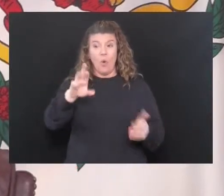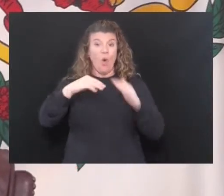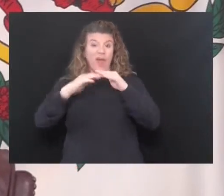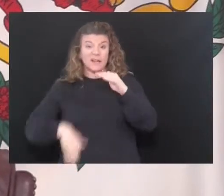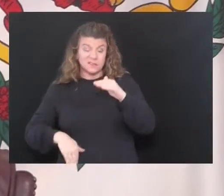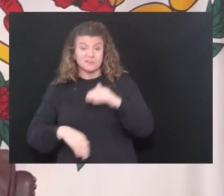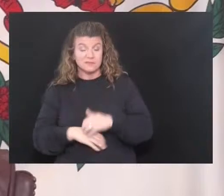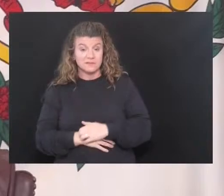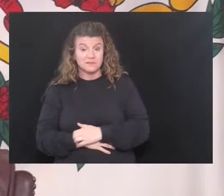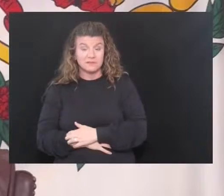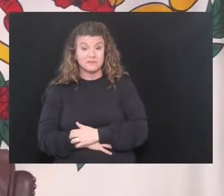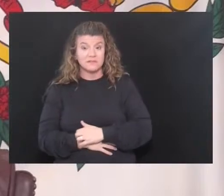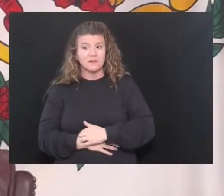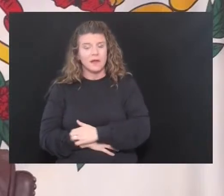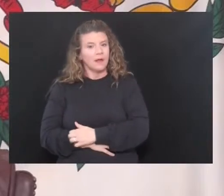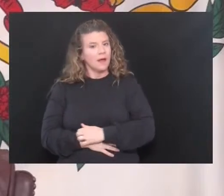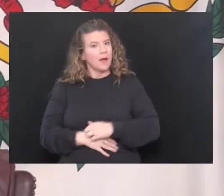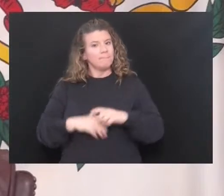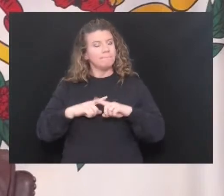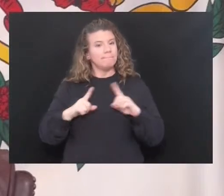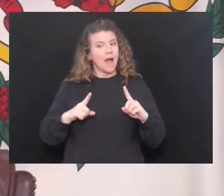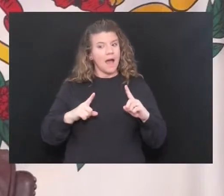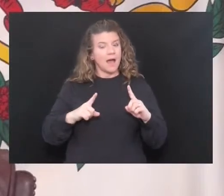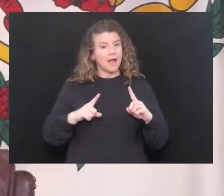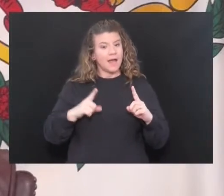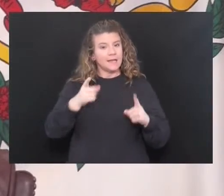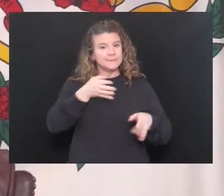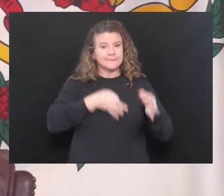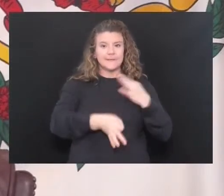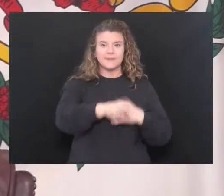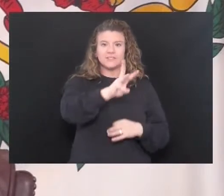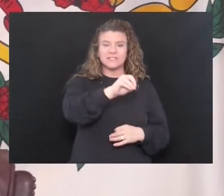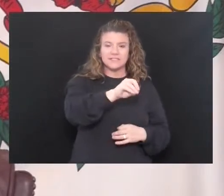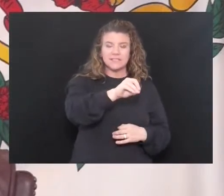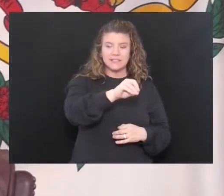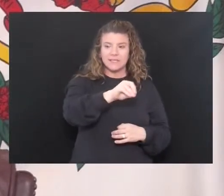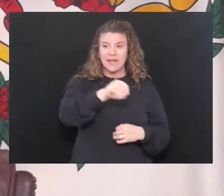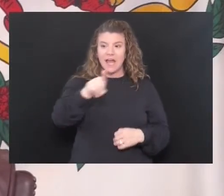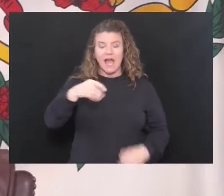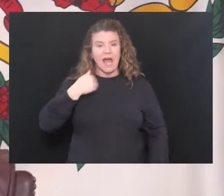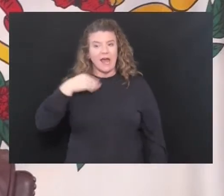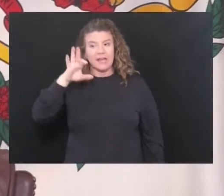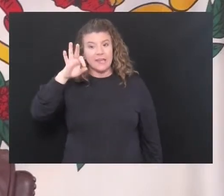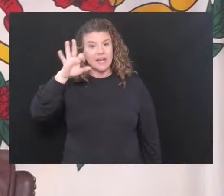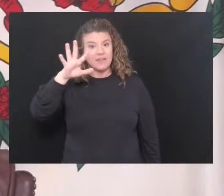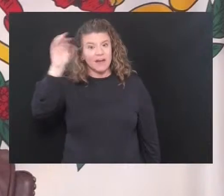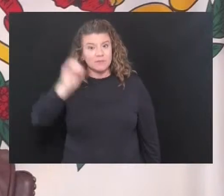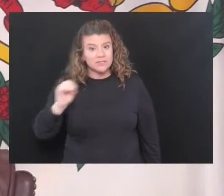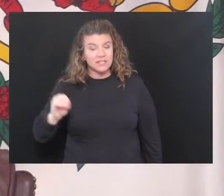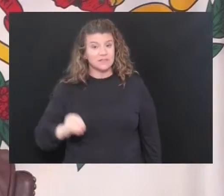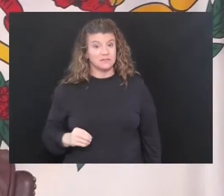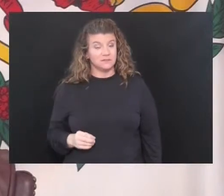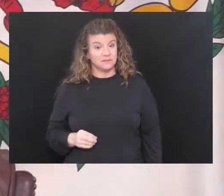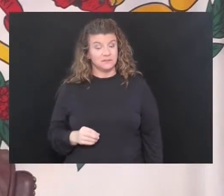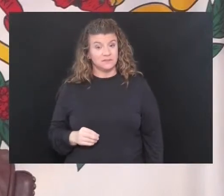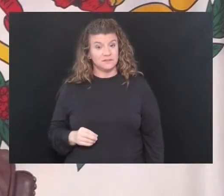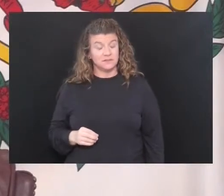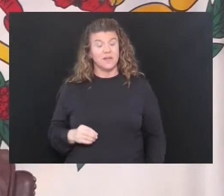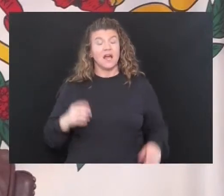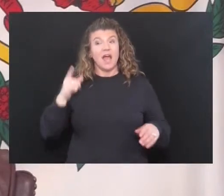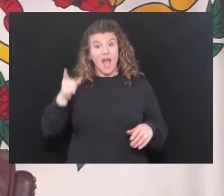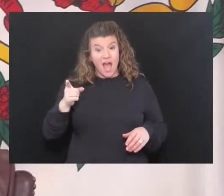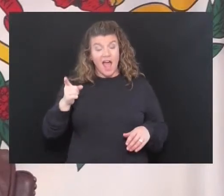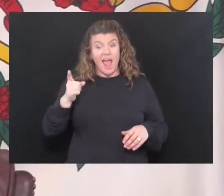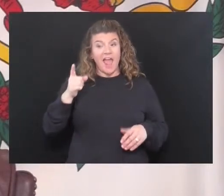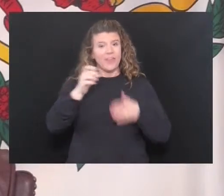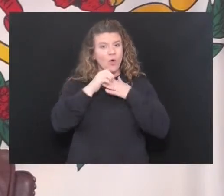than that. And lo and behold, instead of it being 60, it came in at 95%. Then we